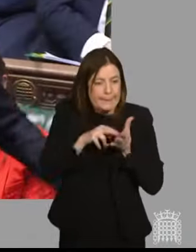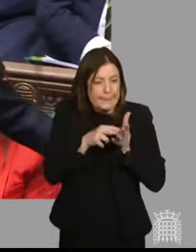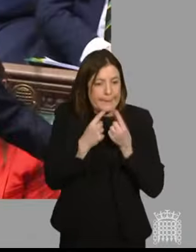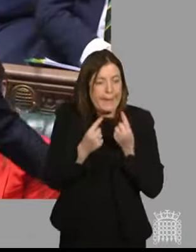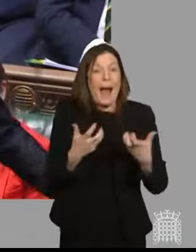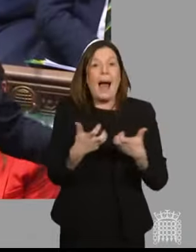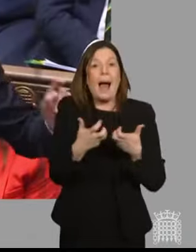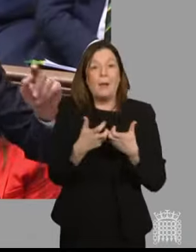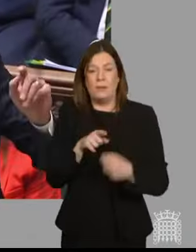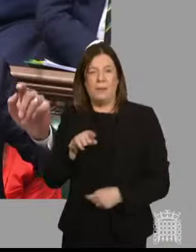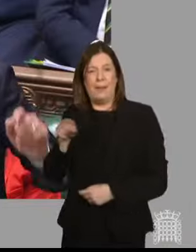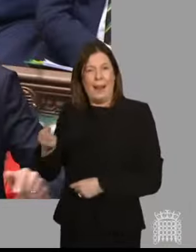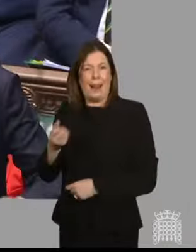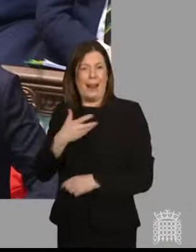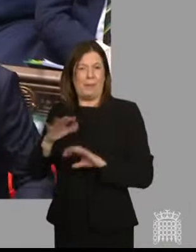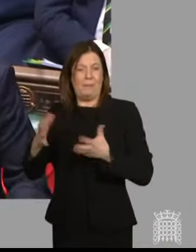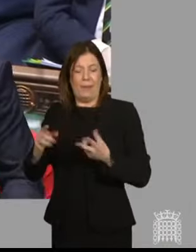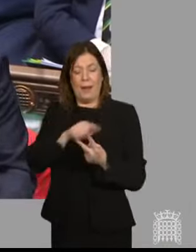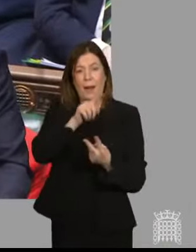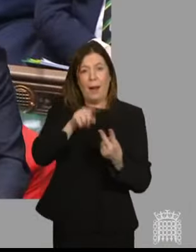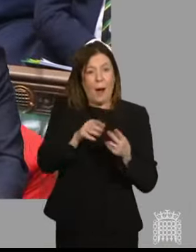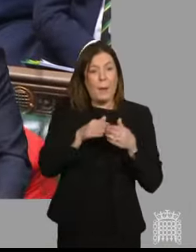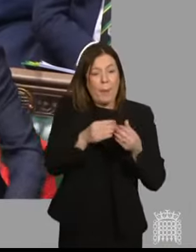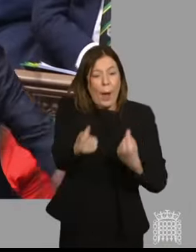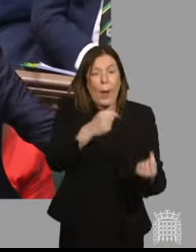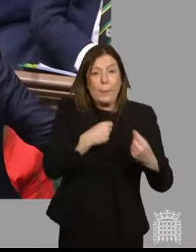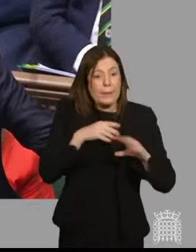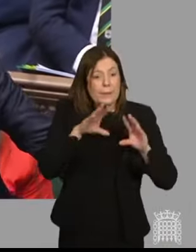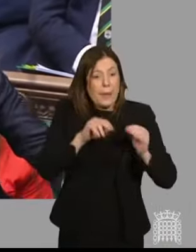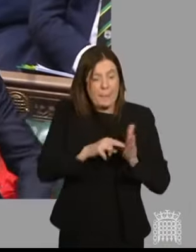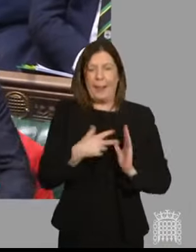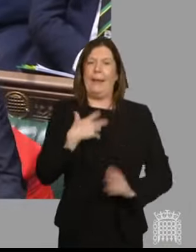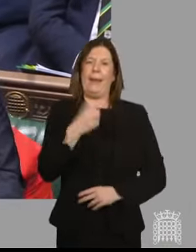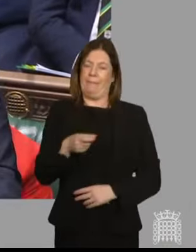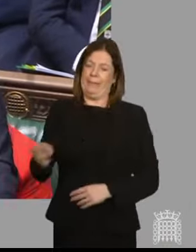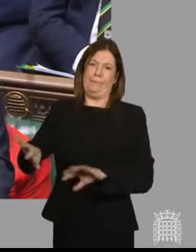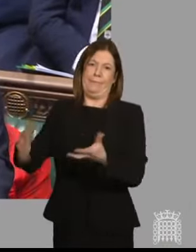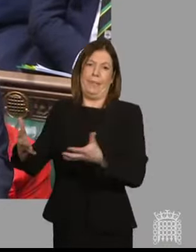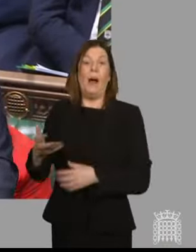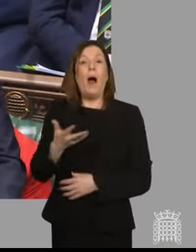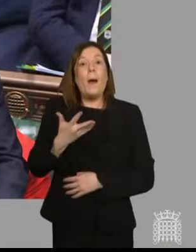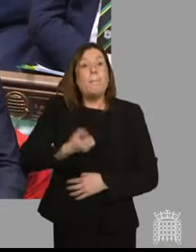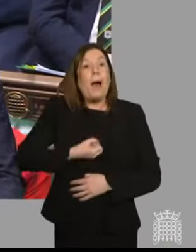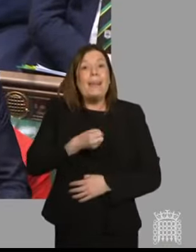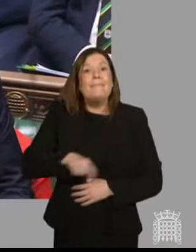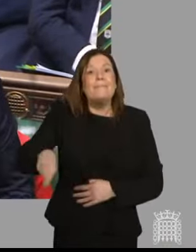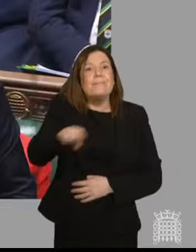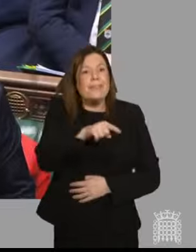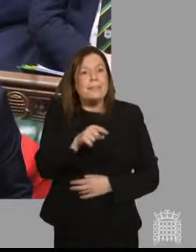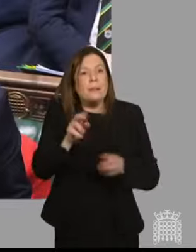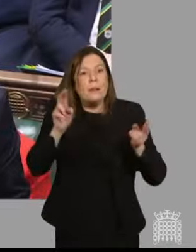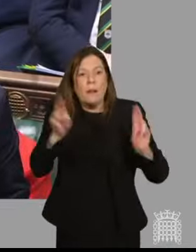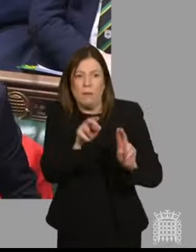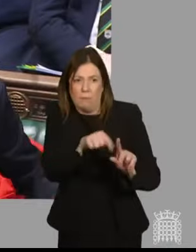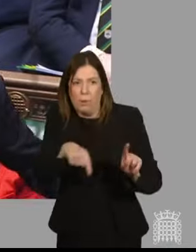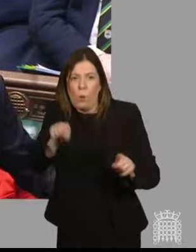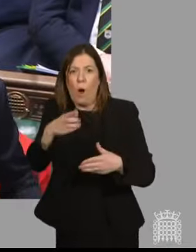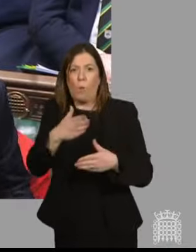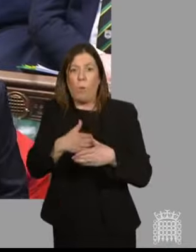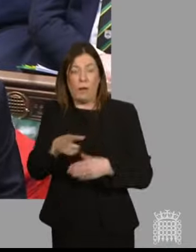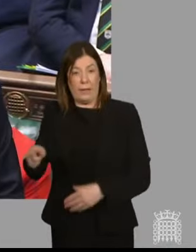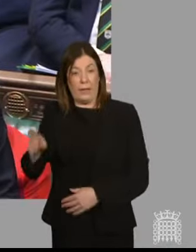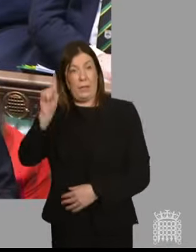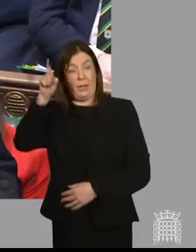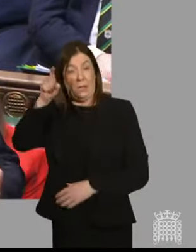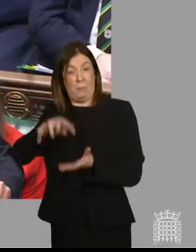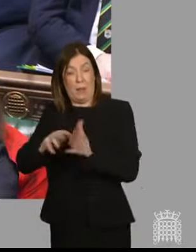And we've got a plan to get people off welfare and into work. He doesn't have a single idea. It's crystal clear, Mr. Speaker. Stick with